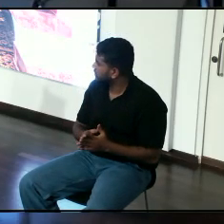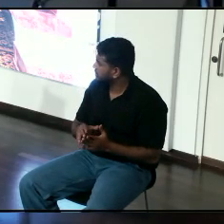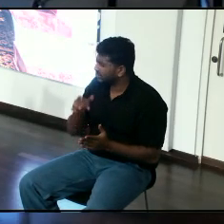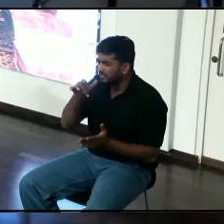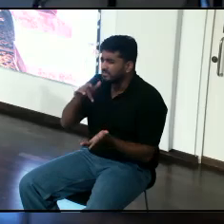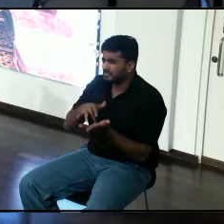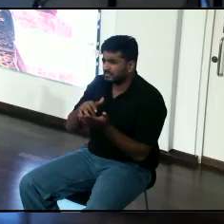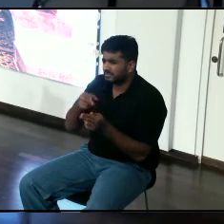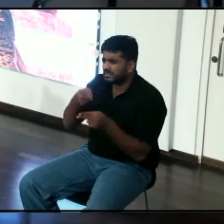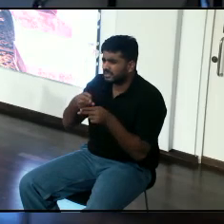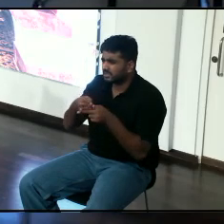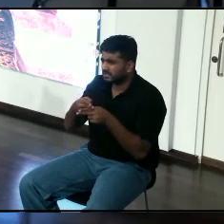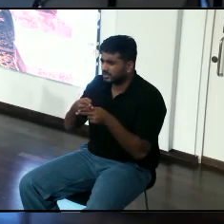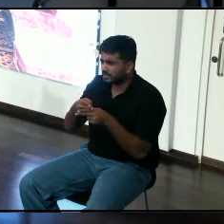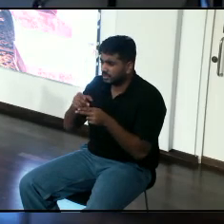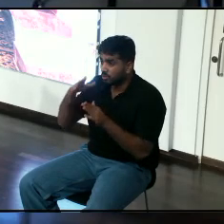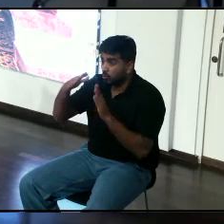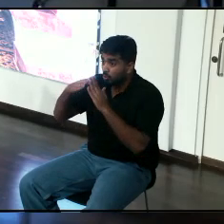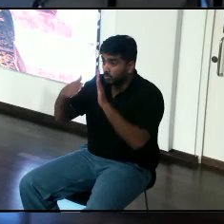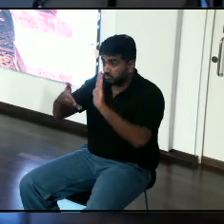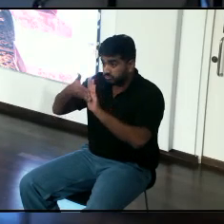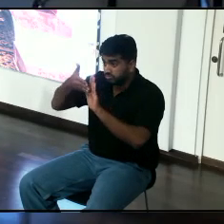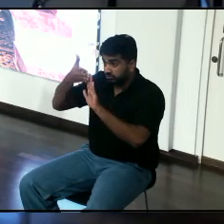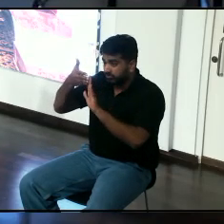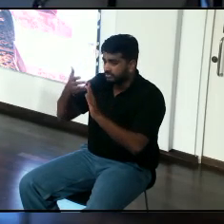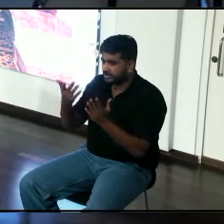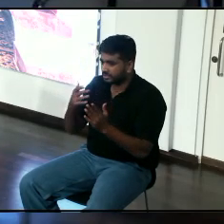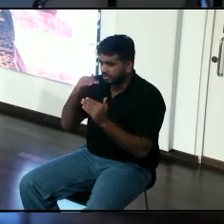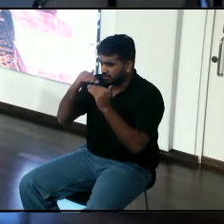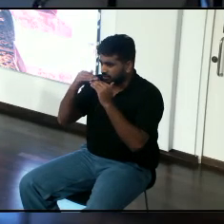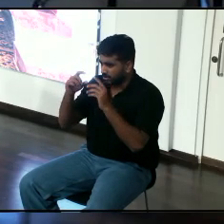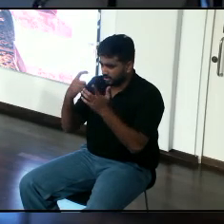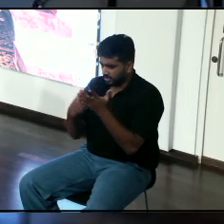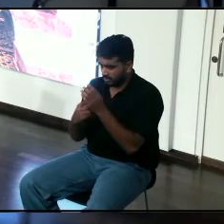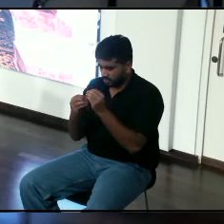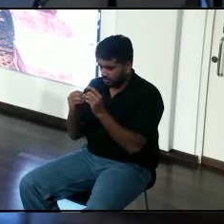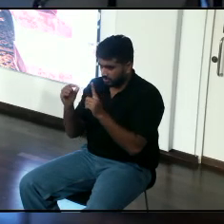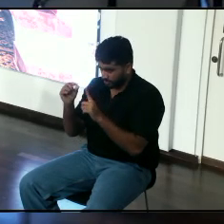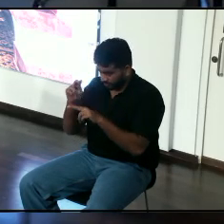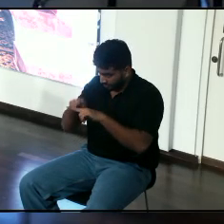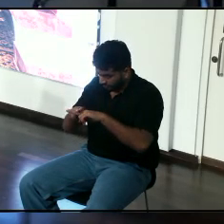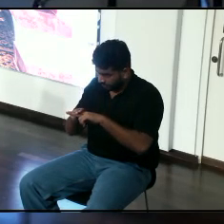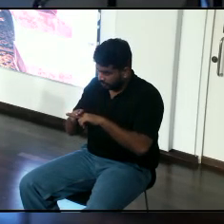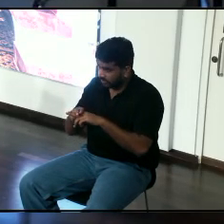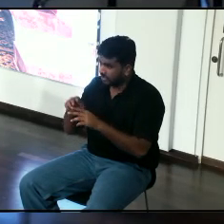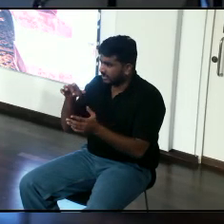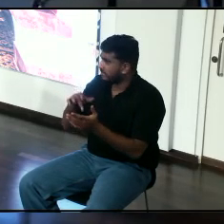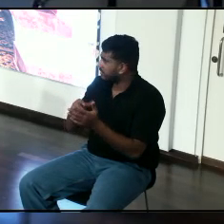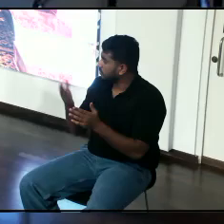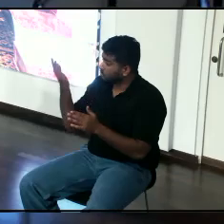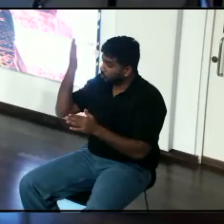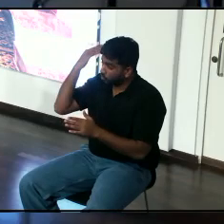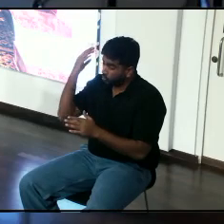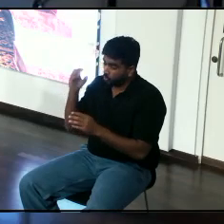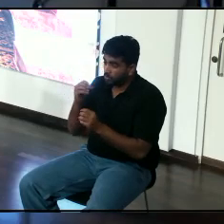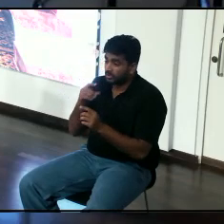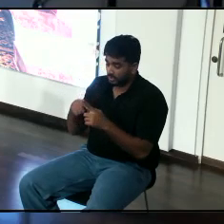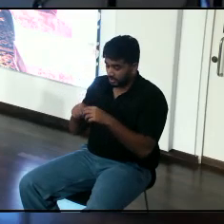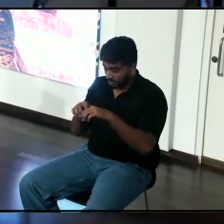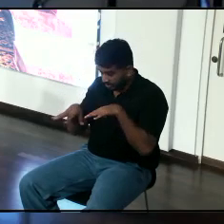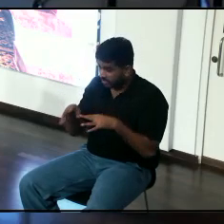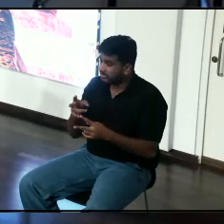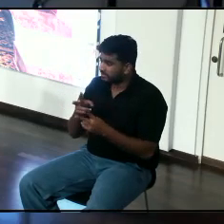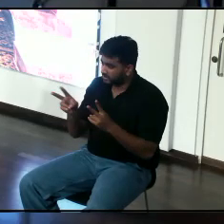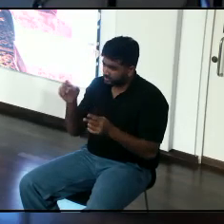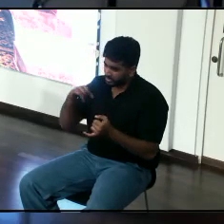thatched roofs of the Cape Dutch architecture, or be it the medieval architecture in the old towns in